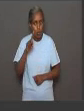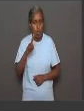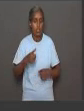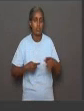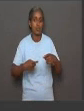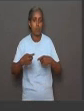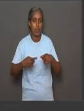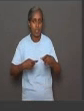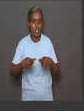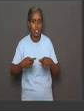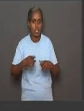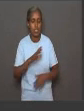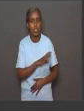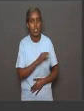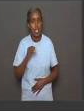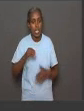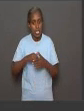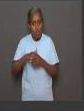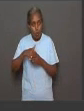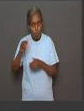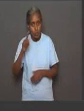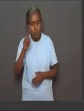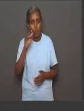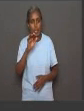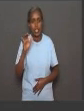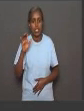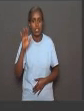1 supervisor, and costs